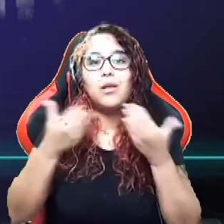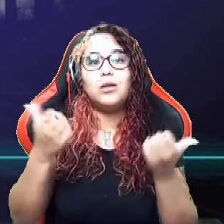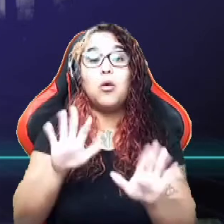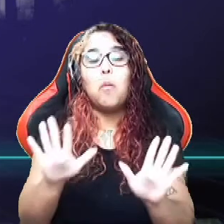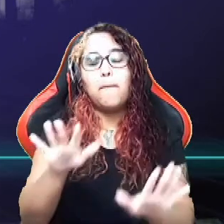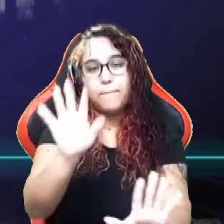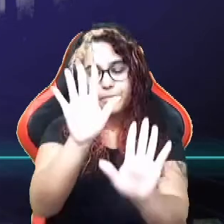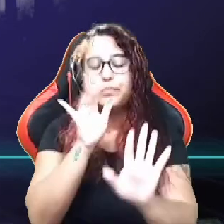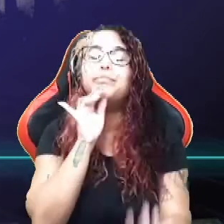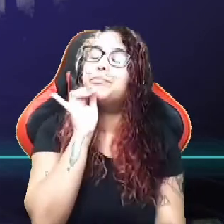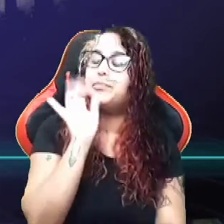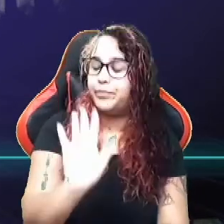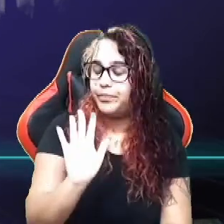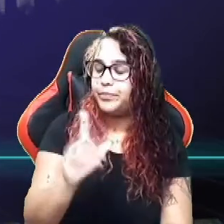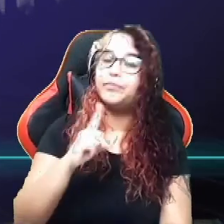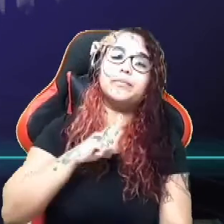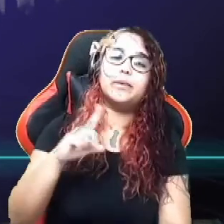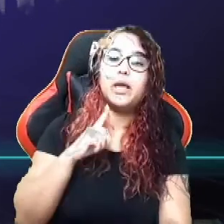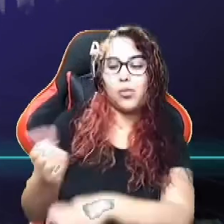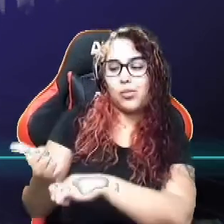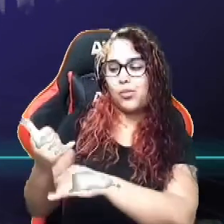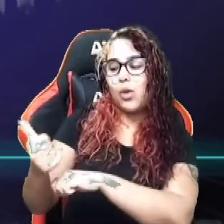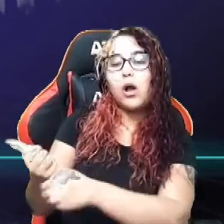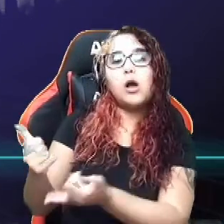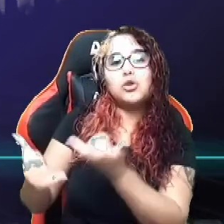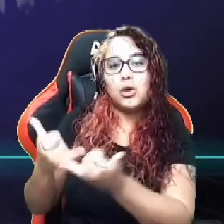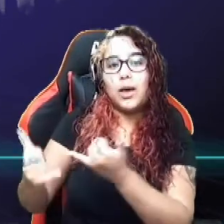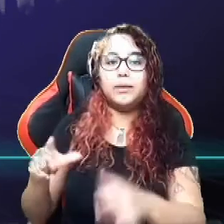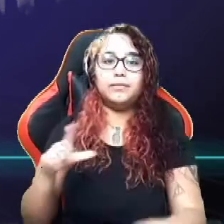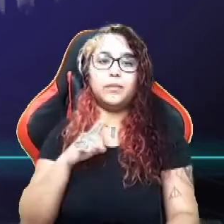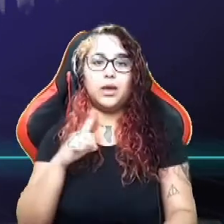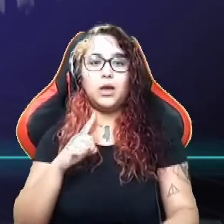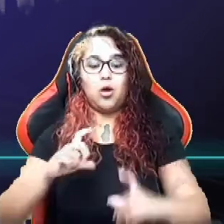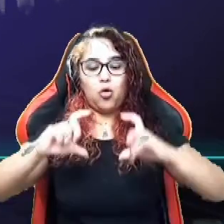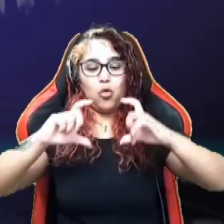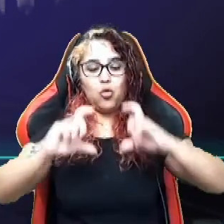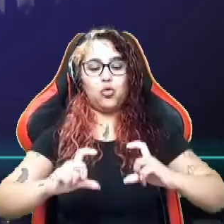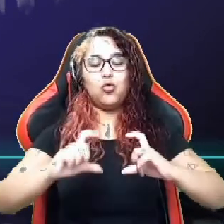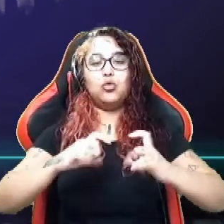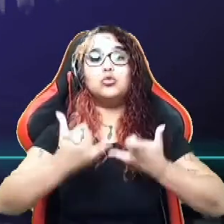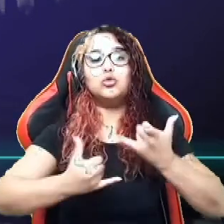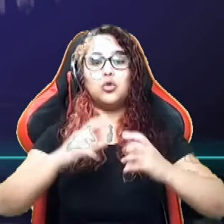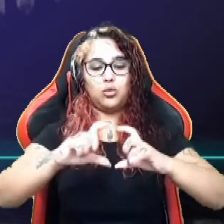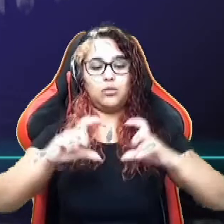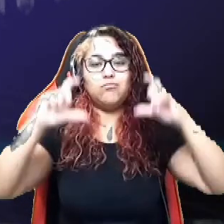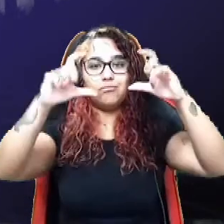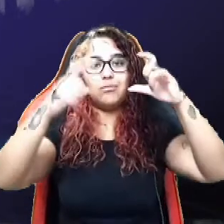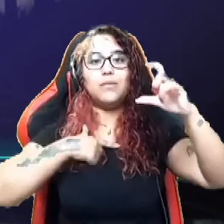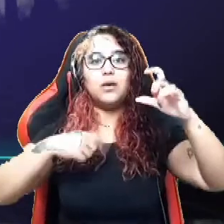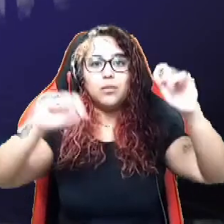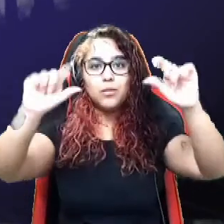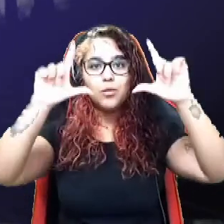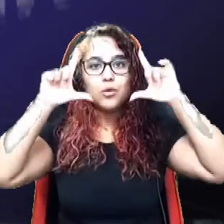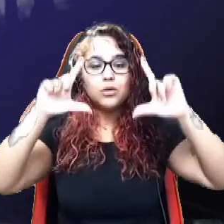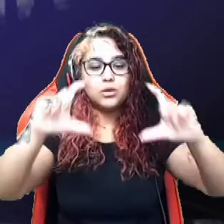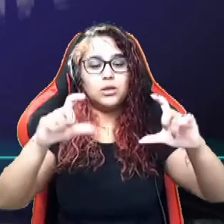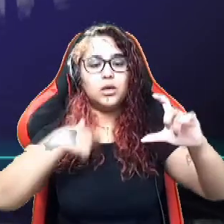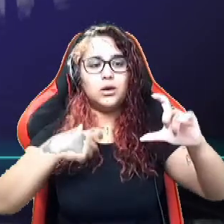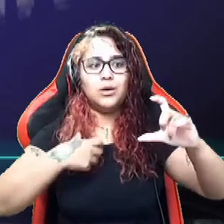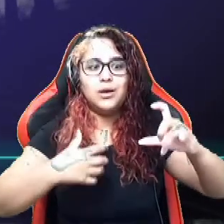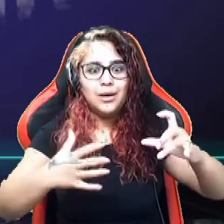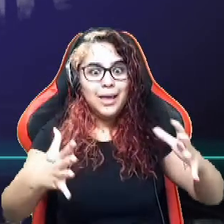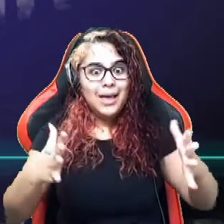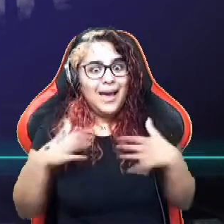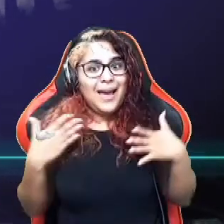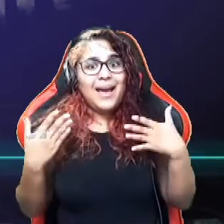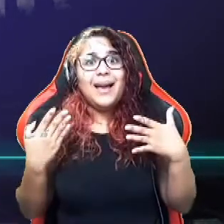to watch it to the end. For example, let's say there's gameplay. I have my face cam, I have